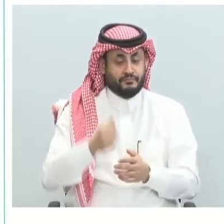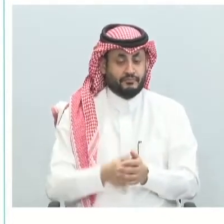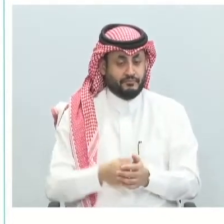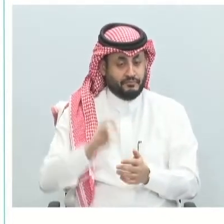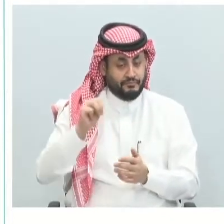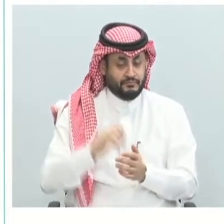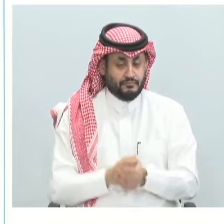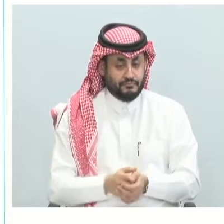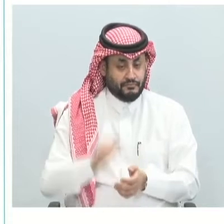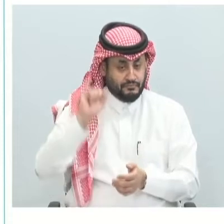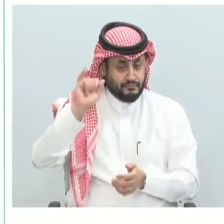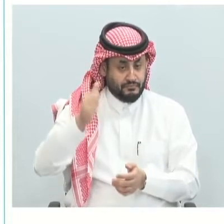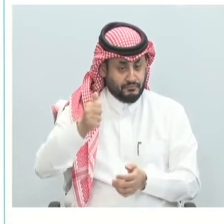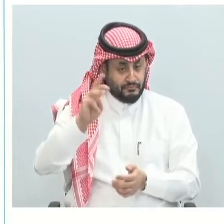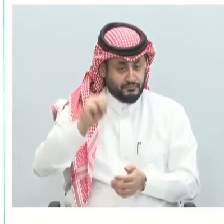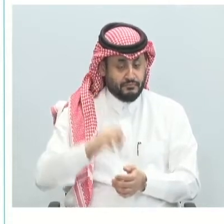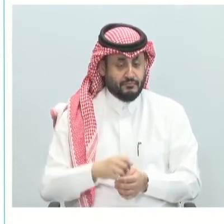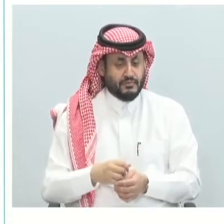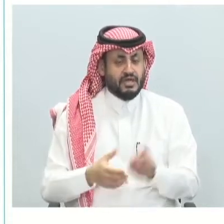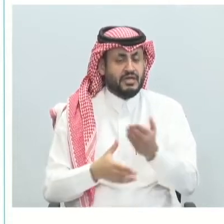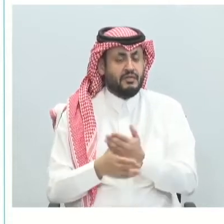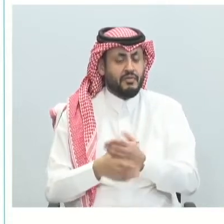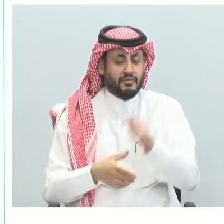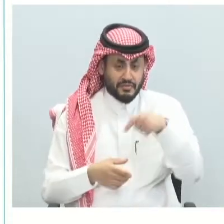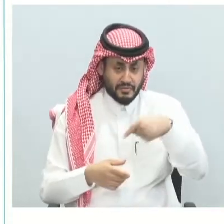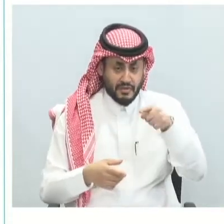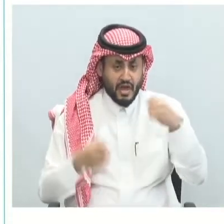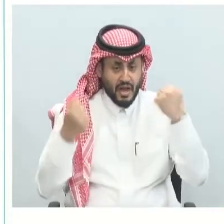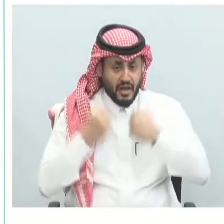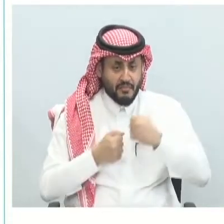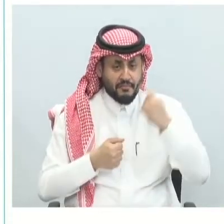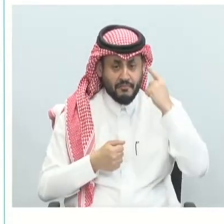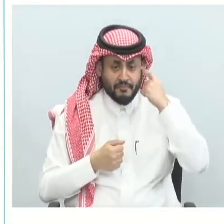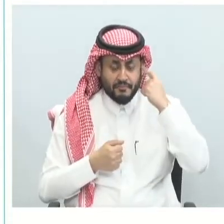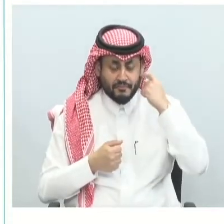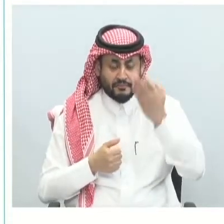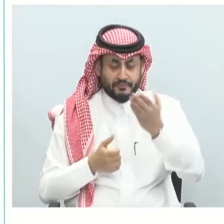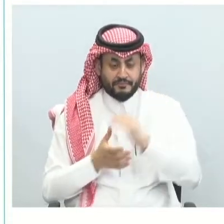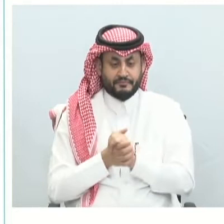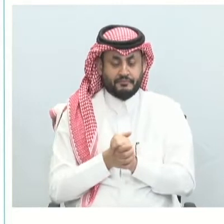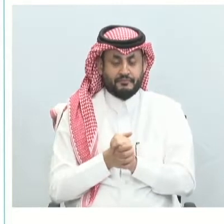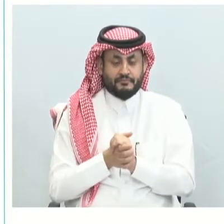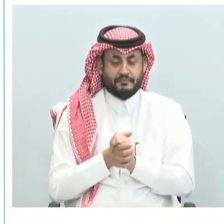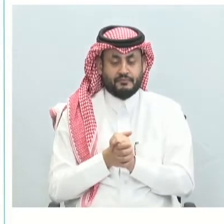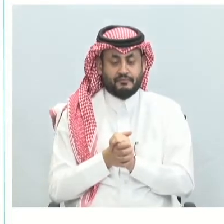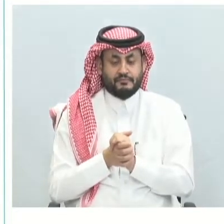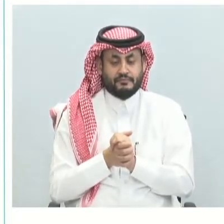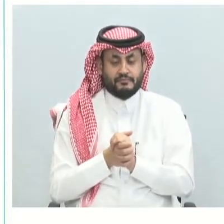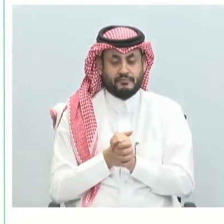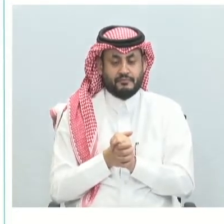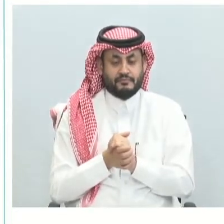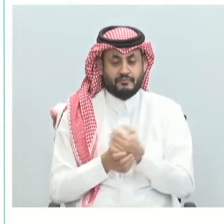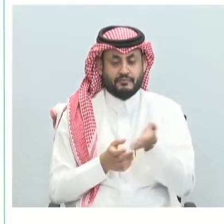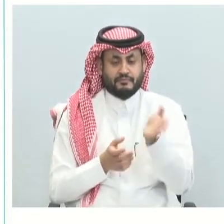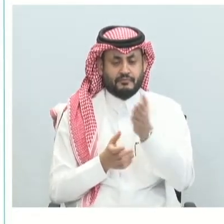Why? Because he is wearing black. Okay, so who is wearing black? I am wearing black. Okay, after